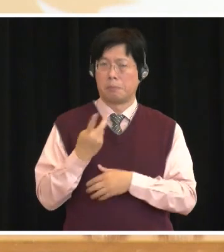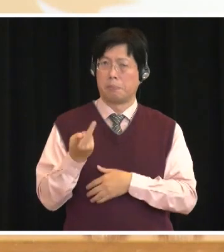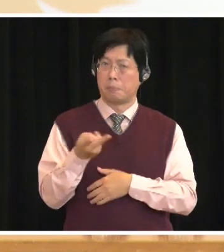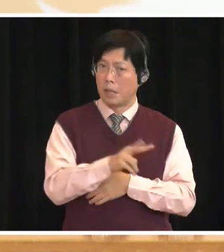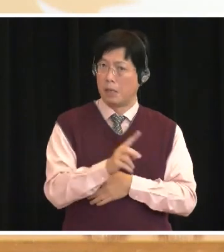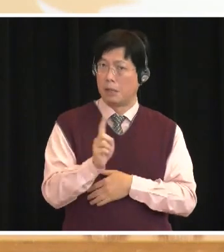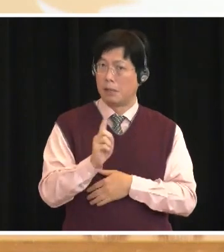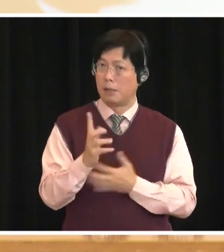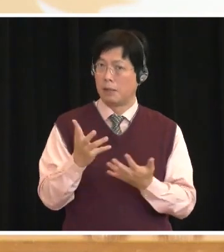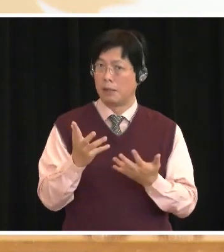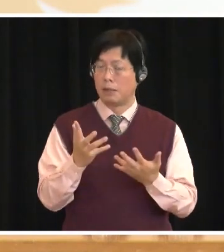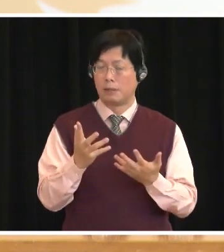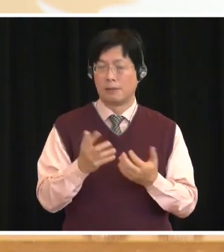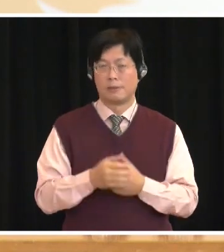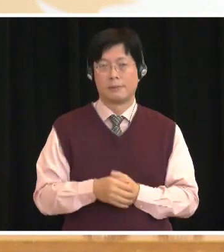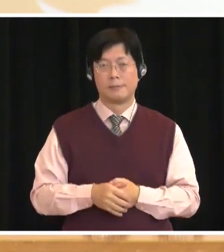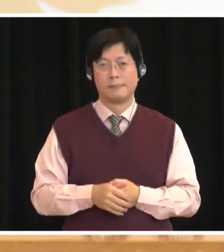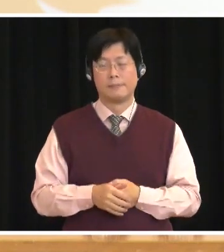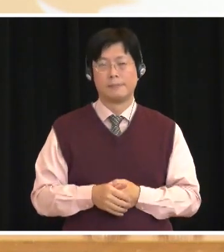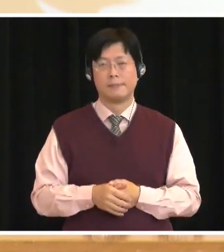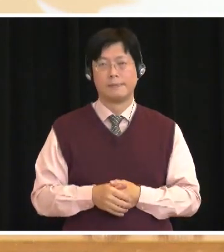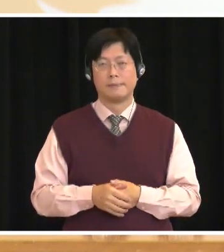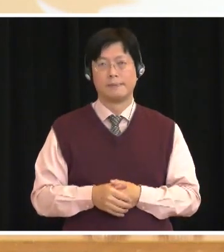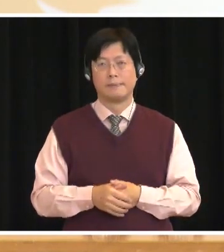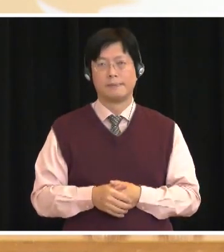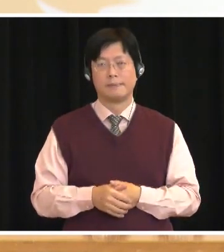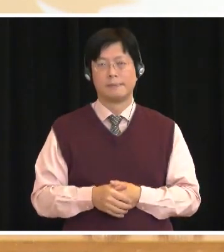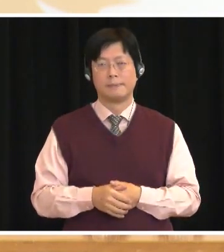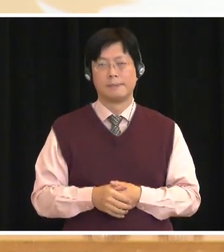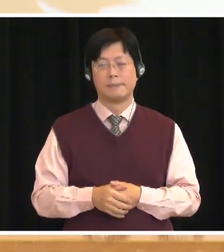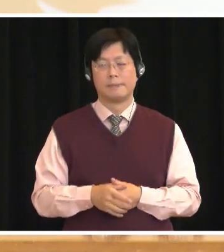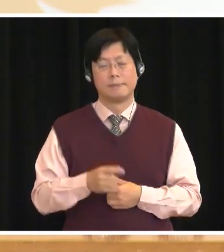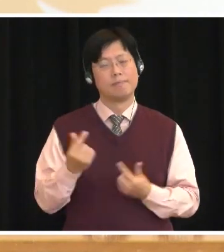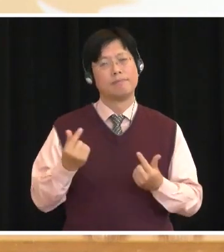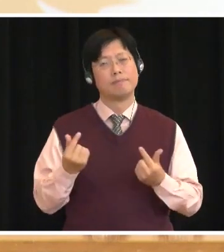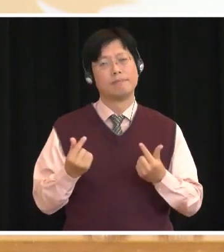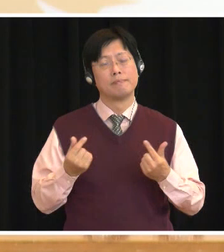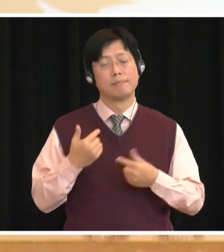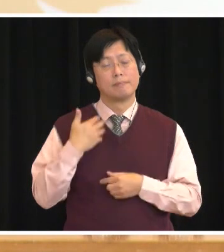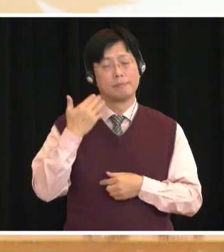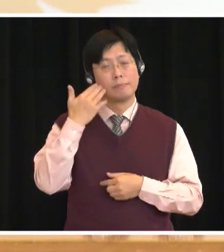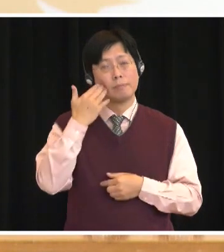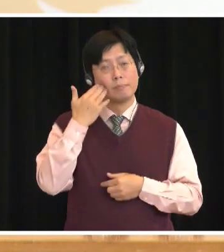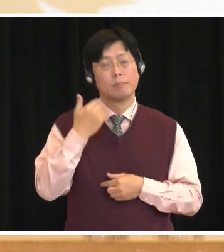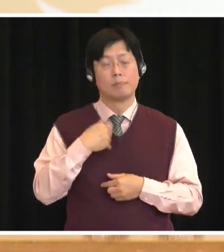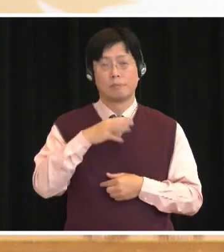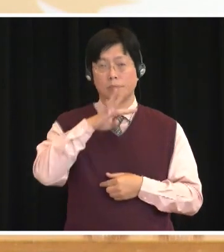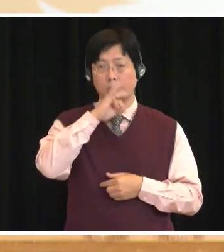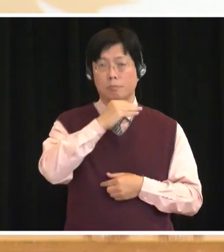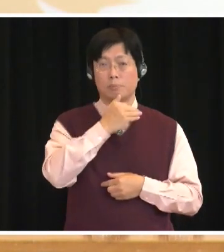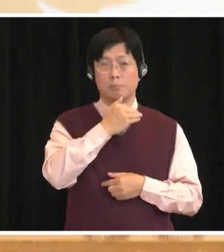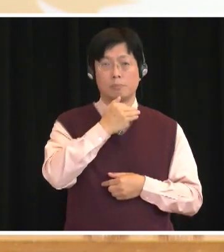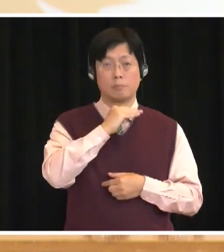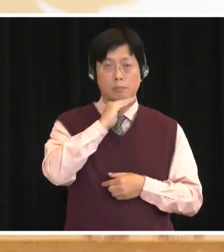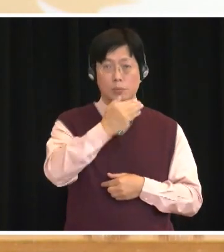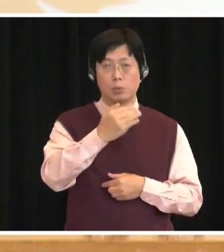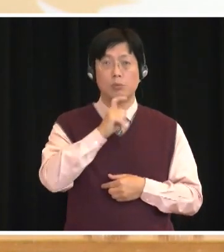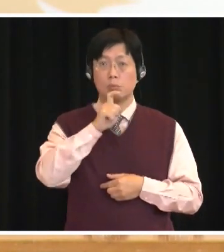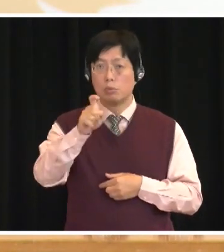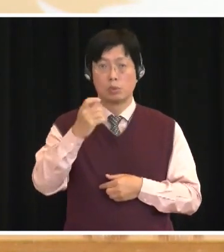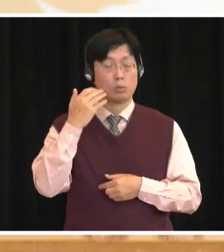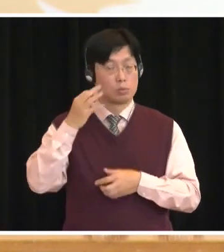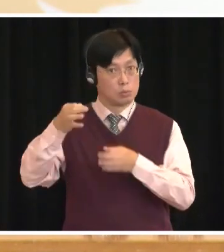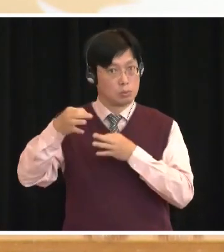children who are 9 or 10 years old and are stealing something from a shop